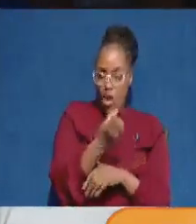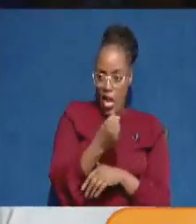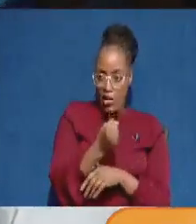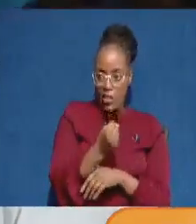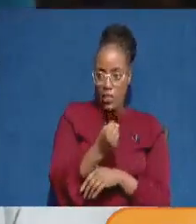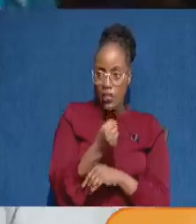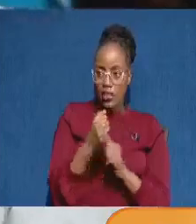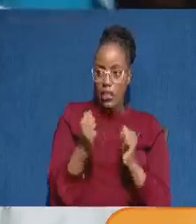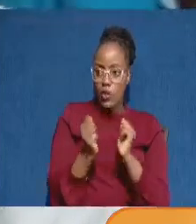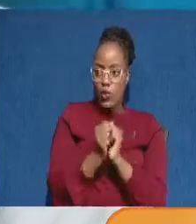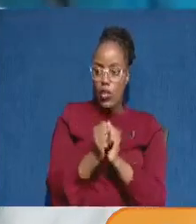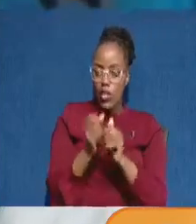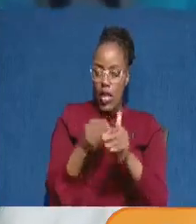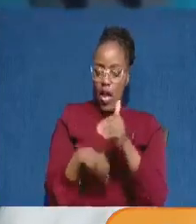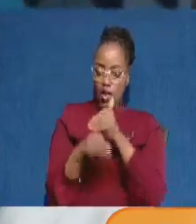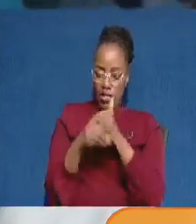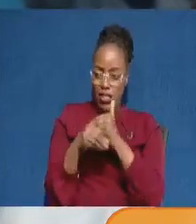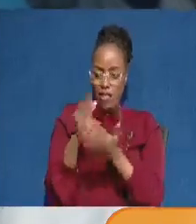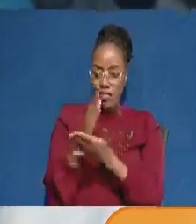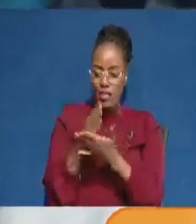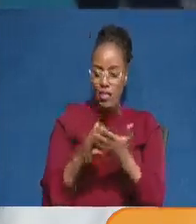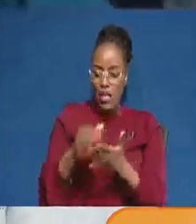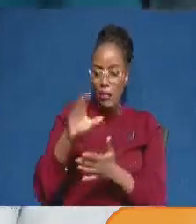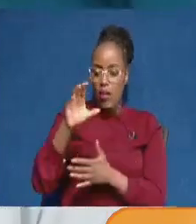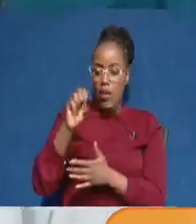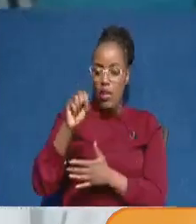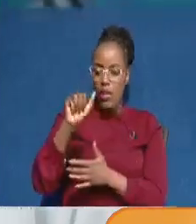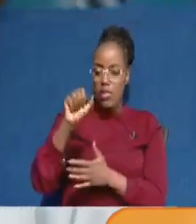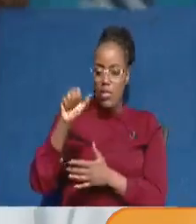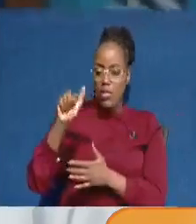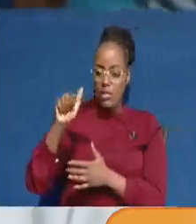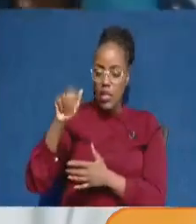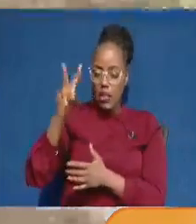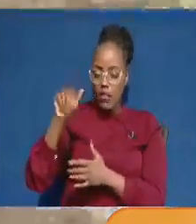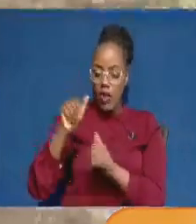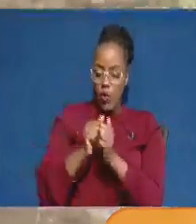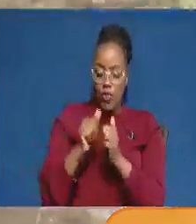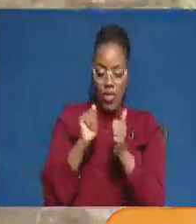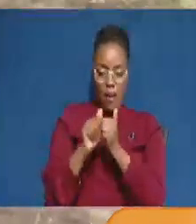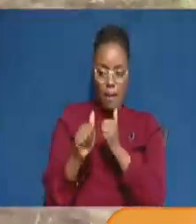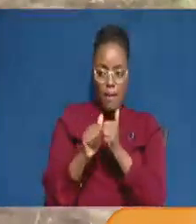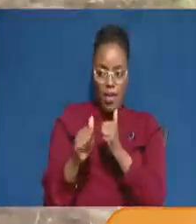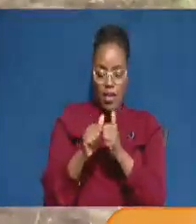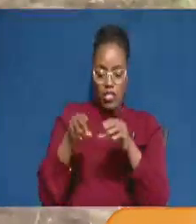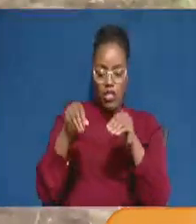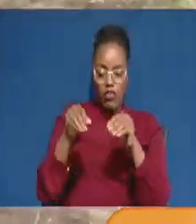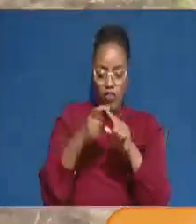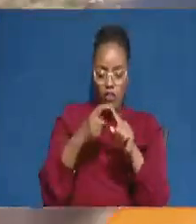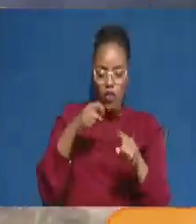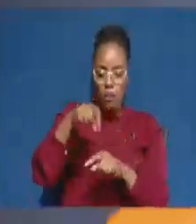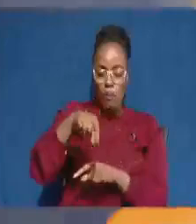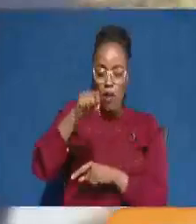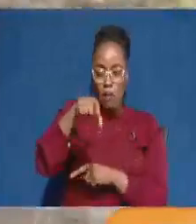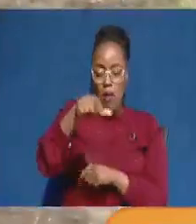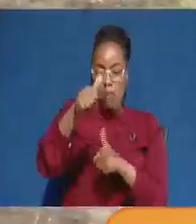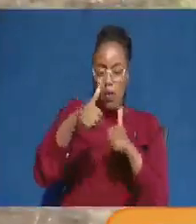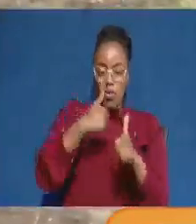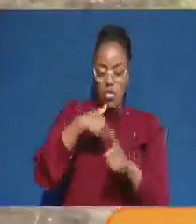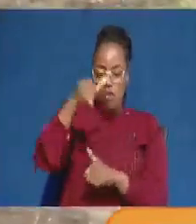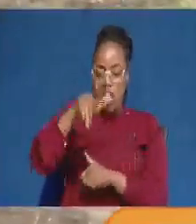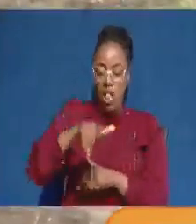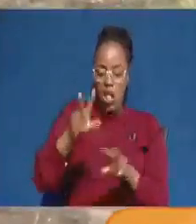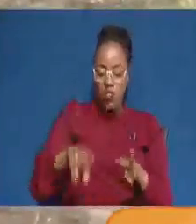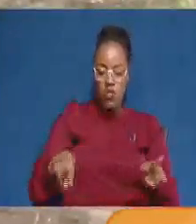be a point of, we are adding some cassava flour to maize flour. From a crop once dismissed as low